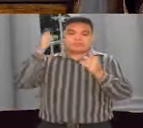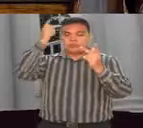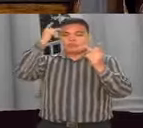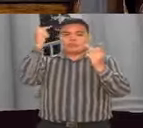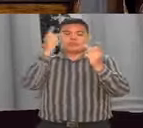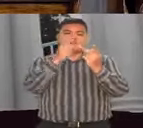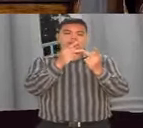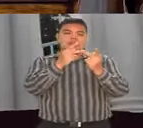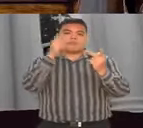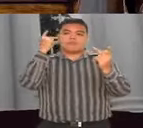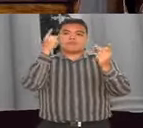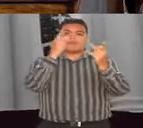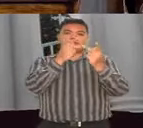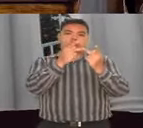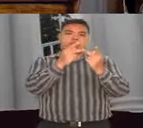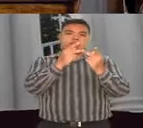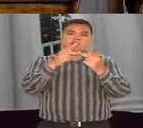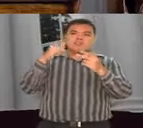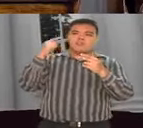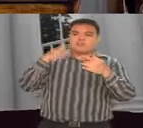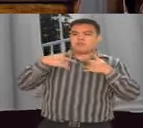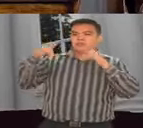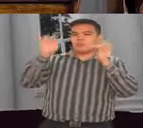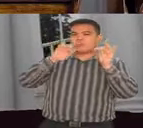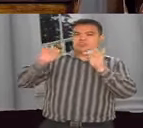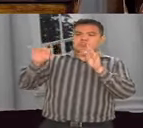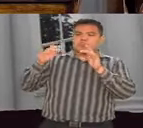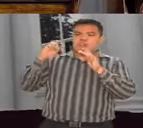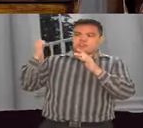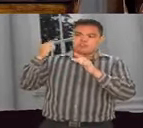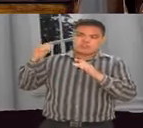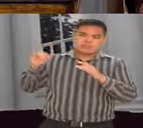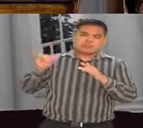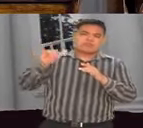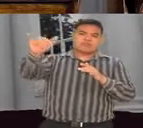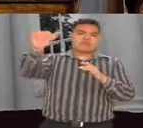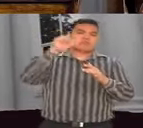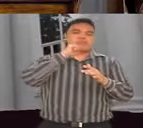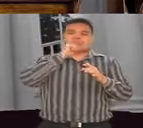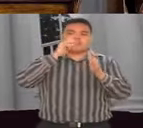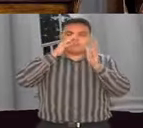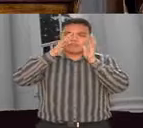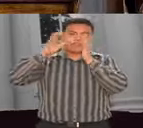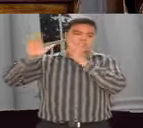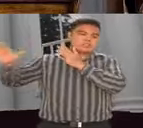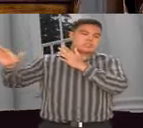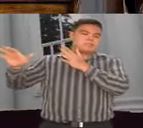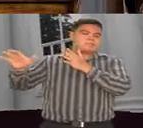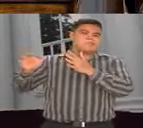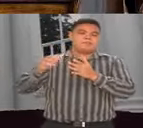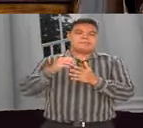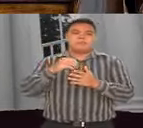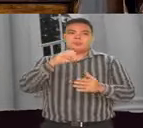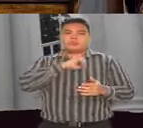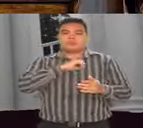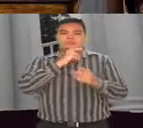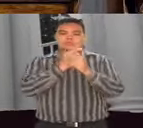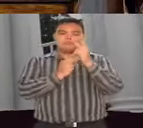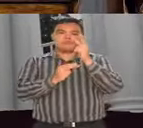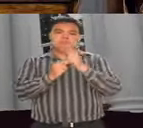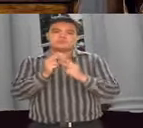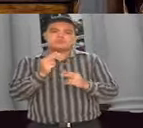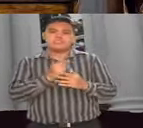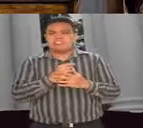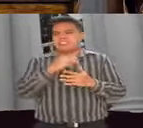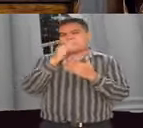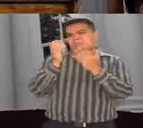concerneth me. Thy mercy, O Lord, endureth forever. Forsake not the works of thine own hands. Sometimes when I feel like